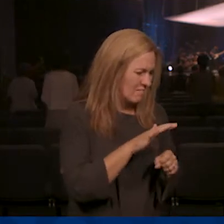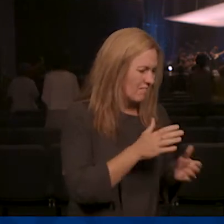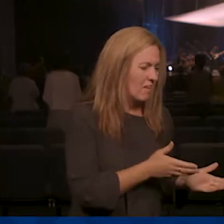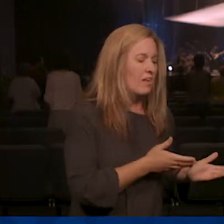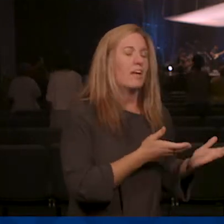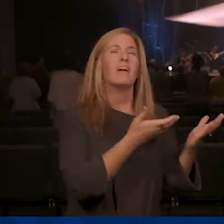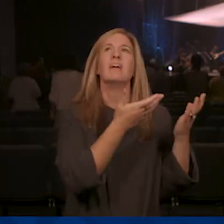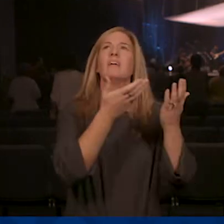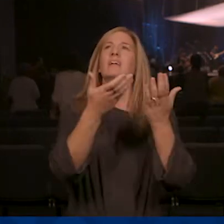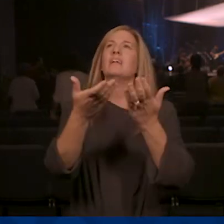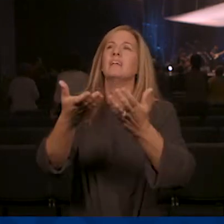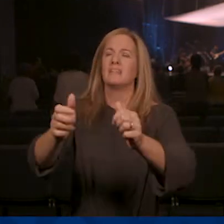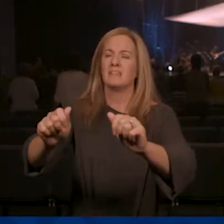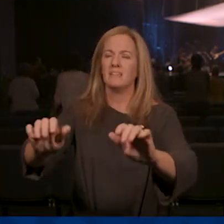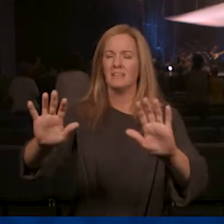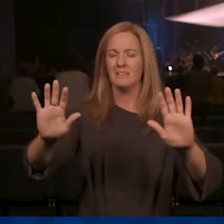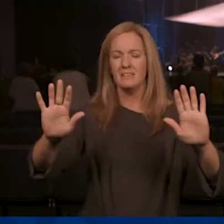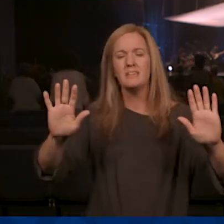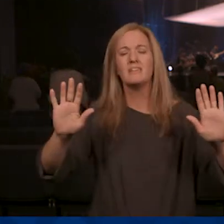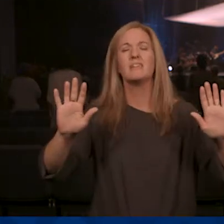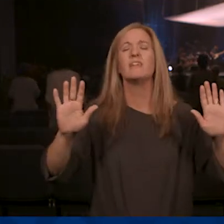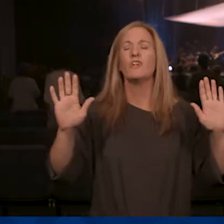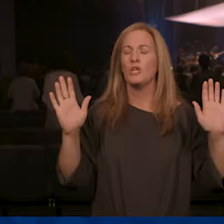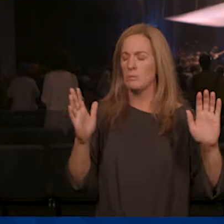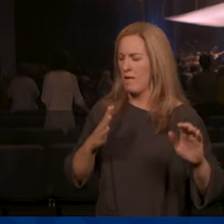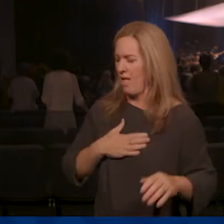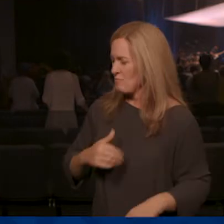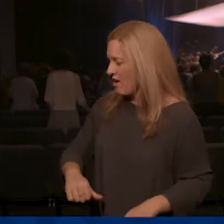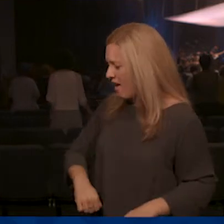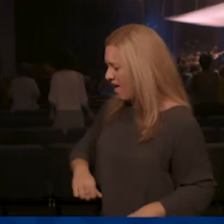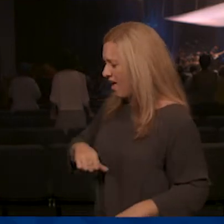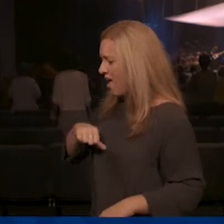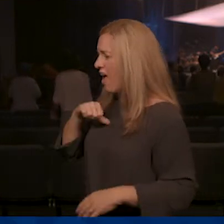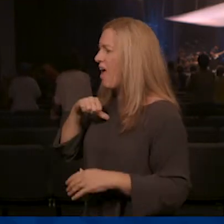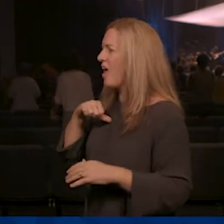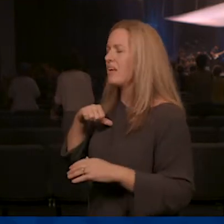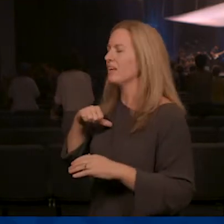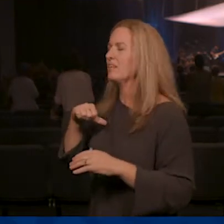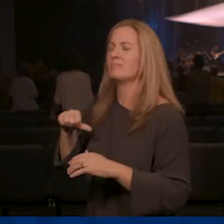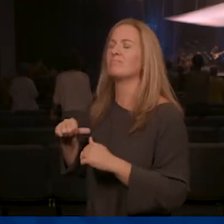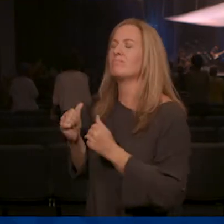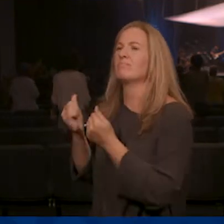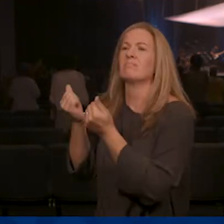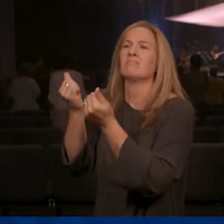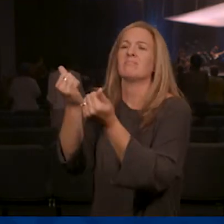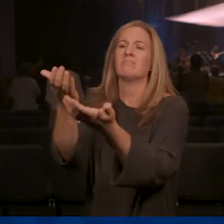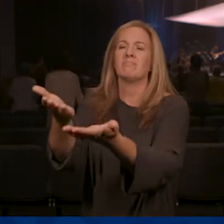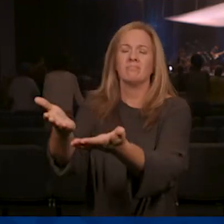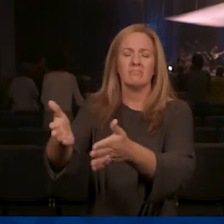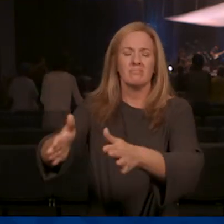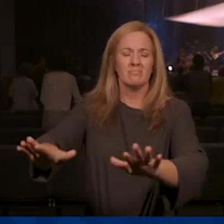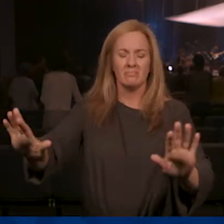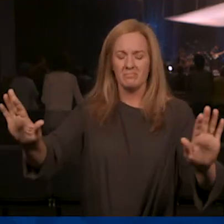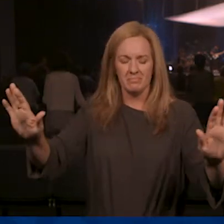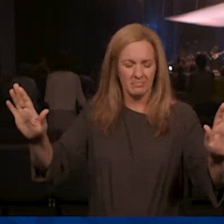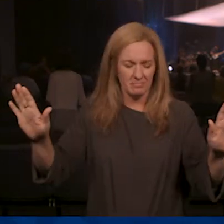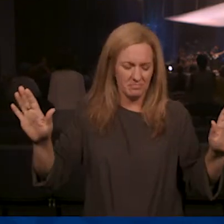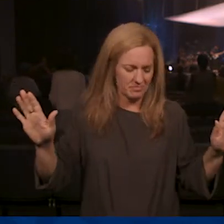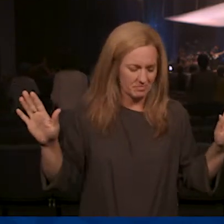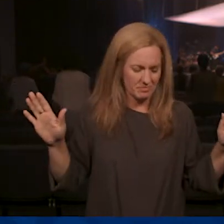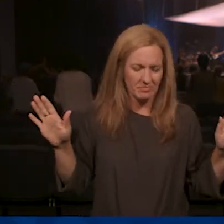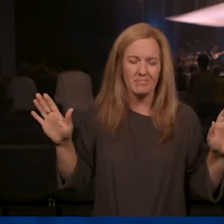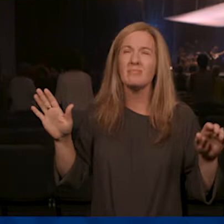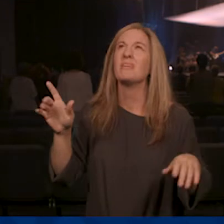securities. I bring to you my prideful ways.